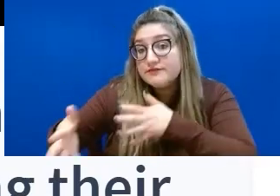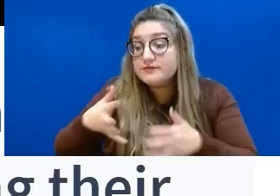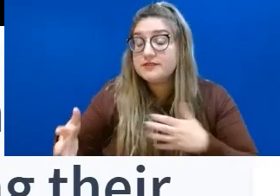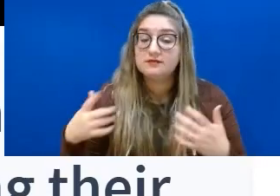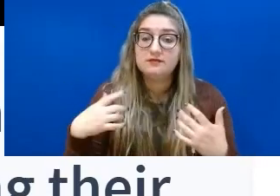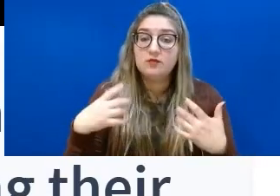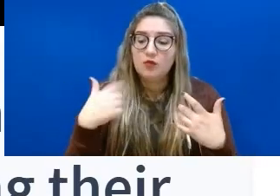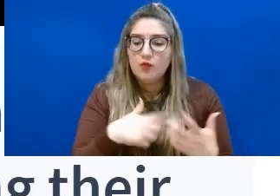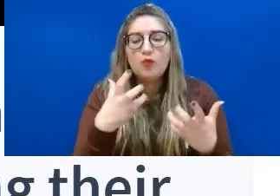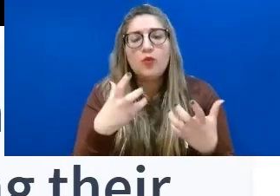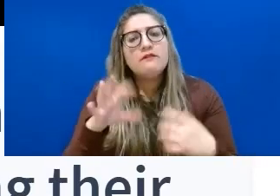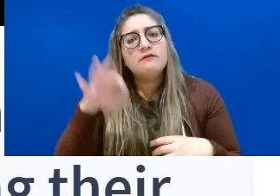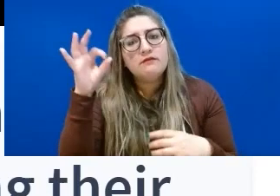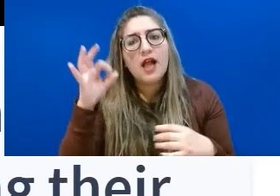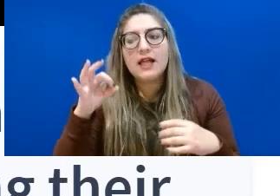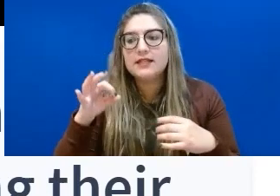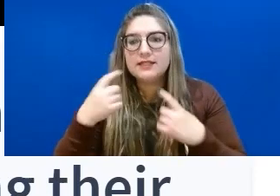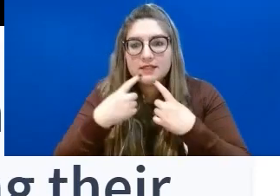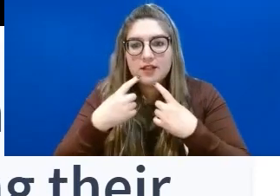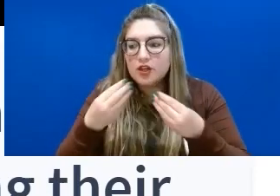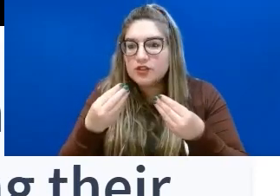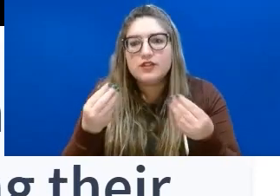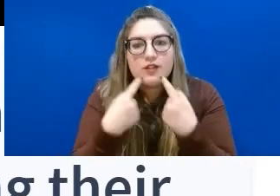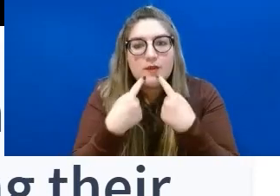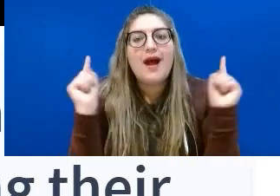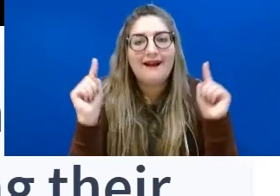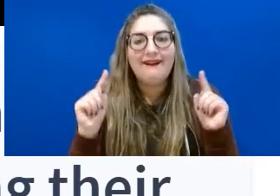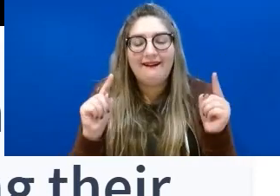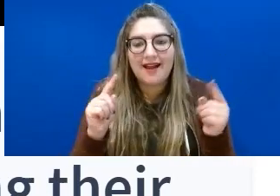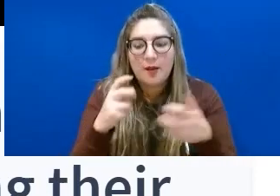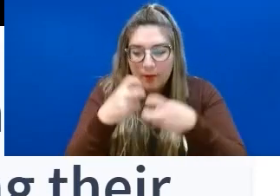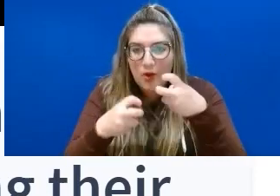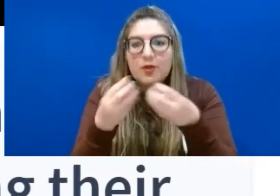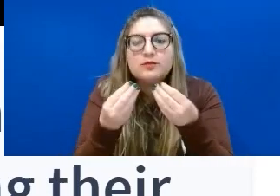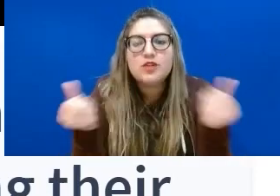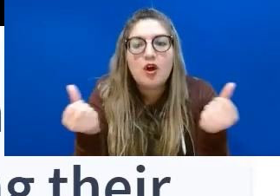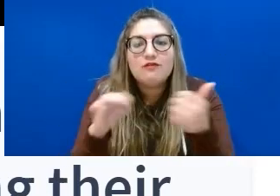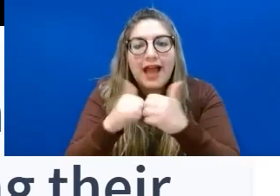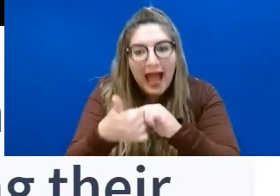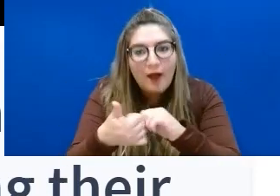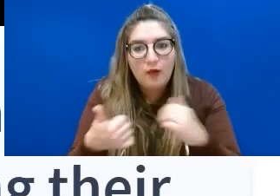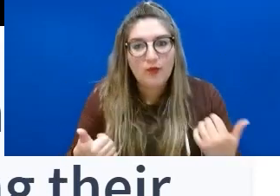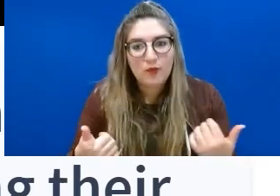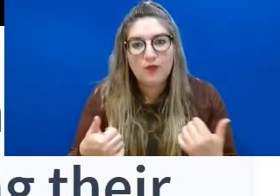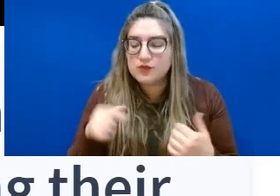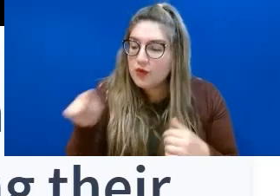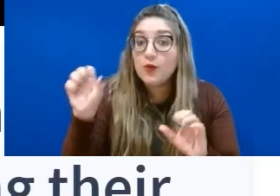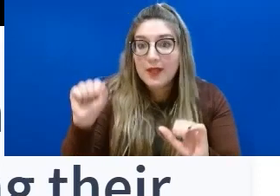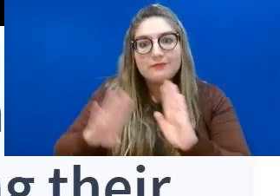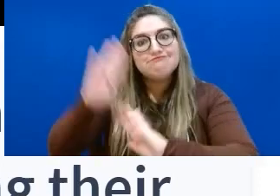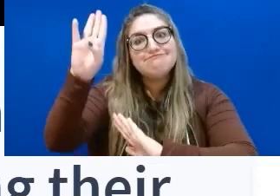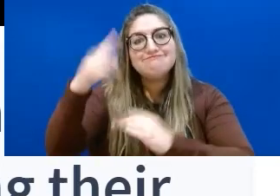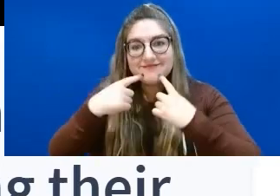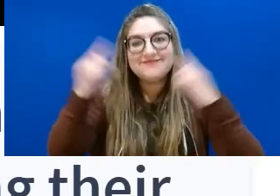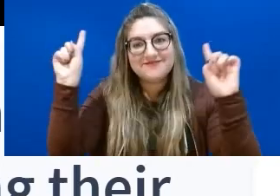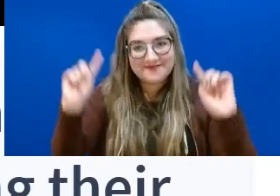Let's figure out how we're going to navigate this together so that you can graduate, that you can transfer, that you can do exactly what you want. Another